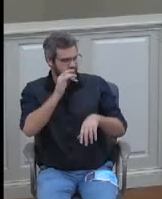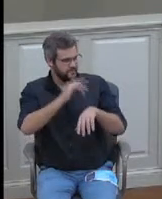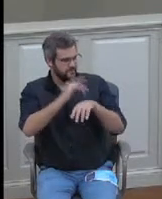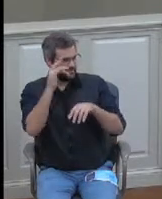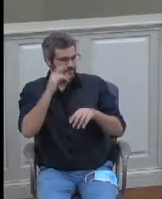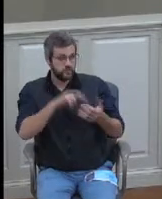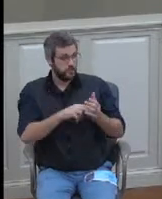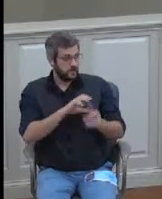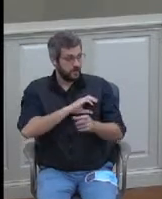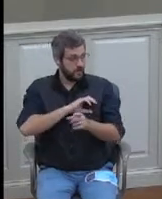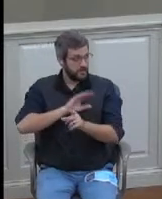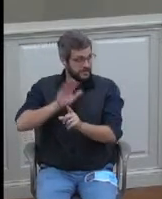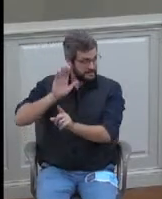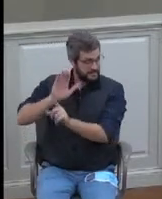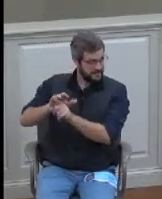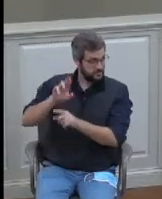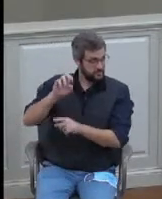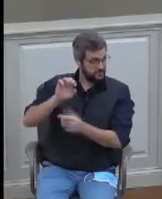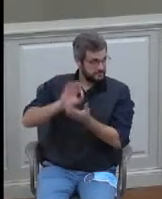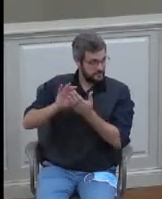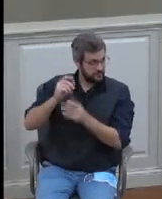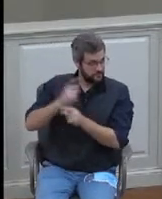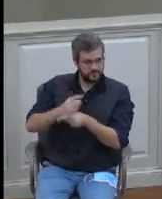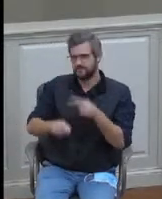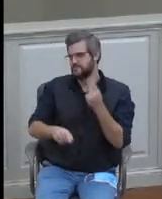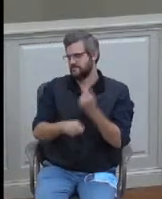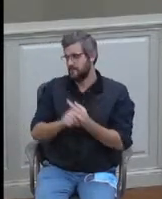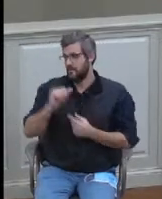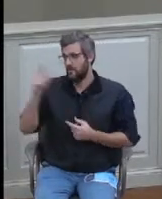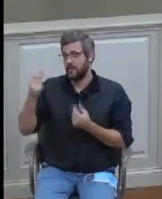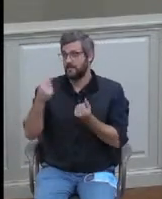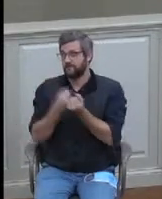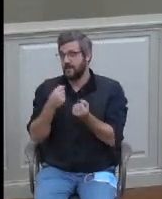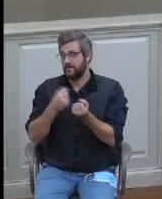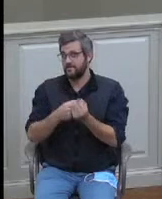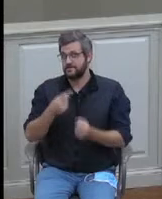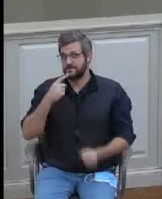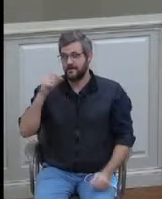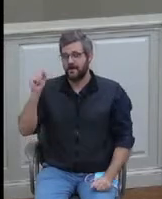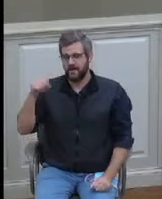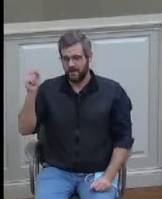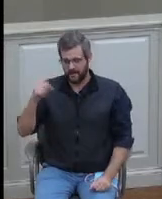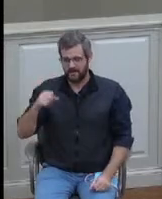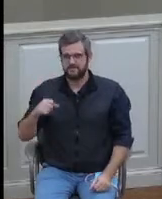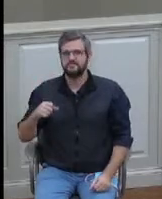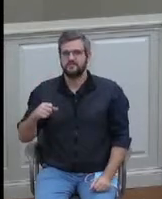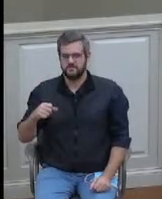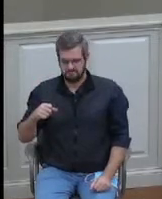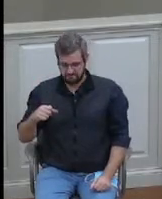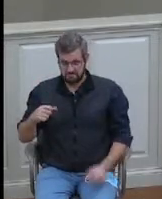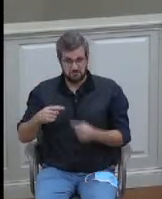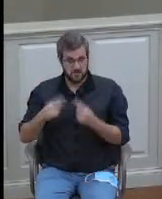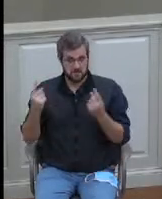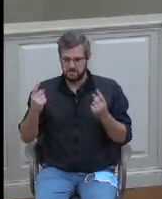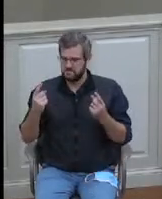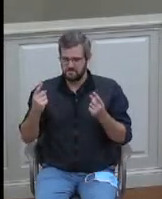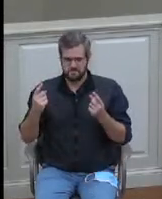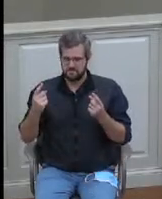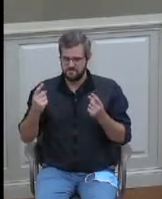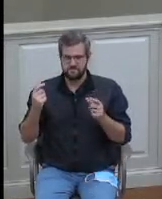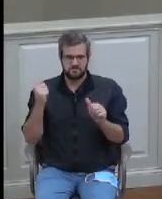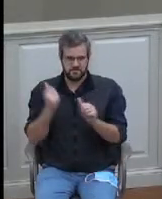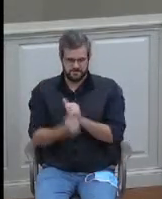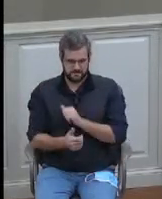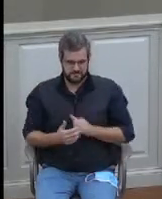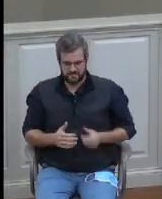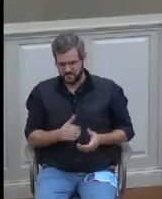there. recount, right? That's All right. in favor of Mayor Pro Tem Atkins, say aye. Aye. Opposed, like sign. Motion